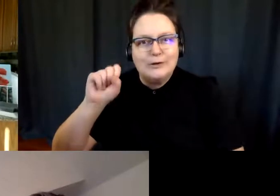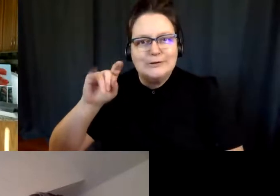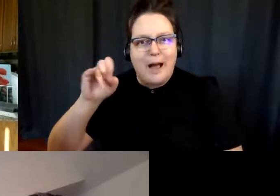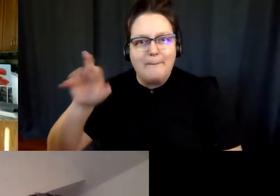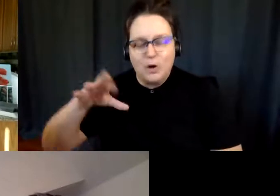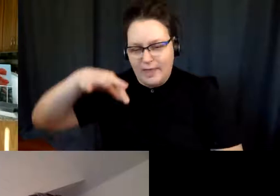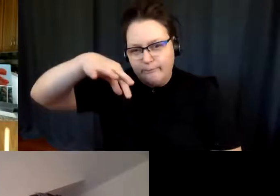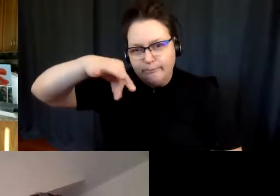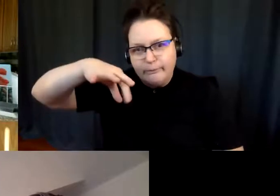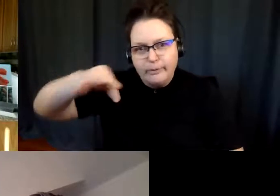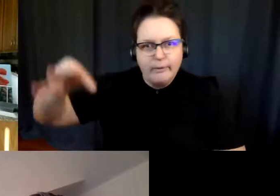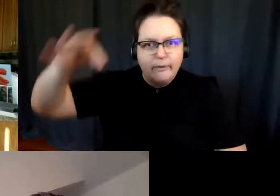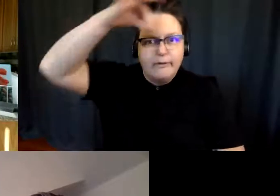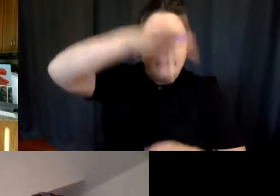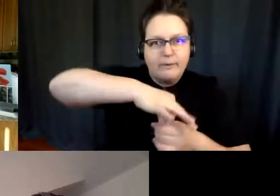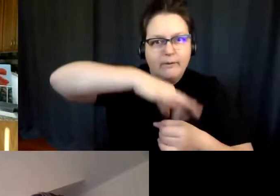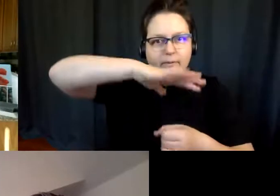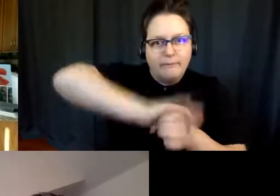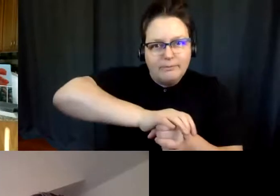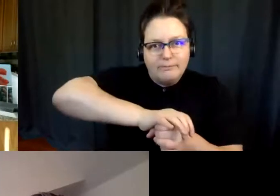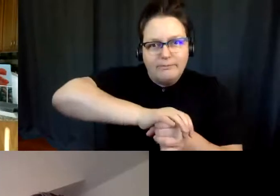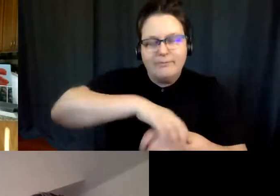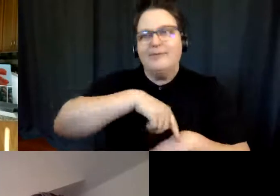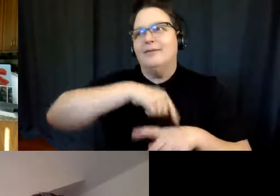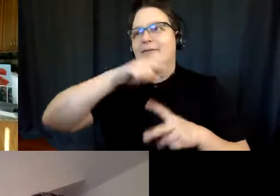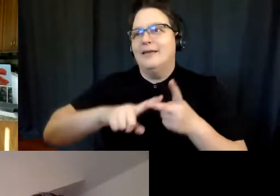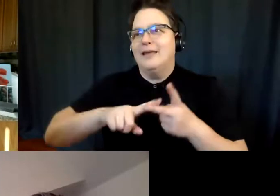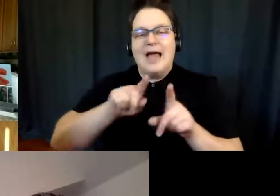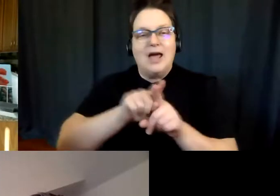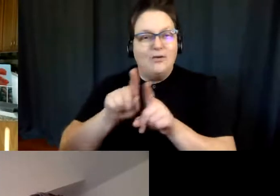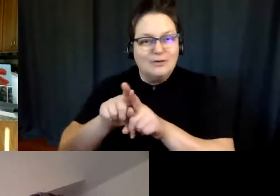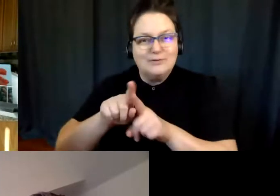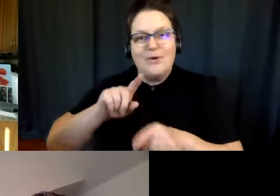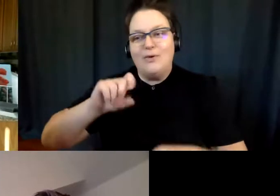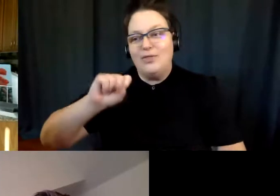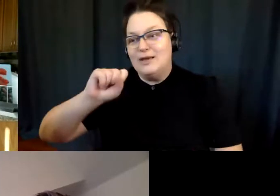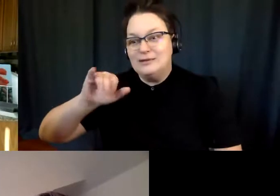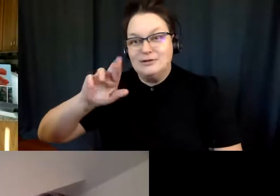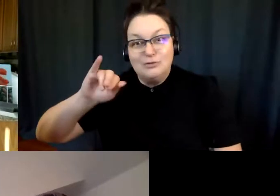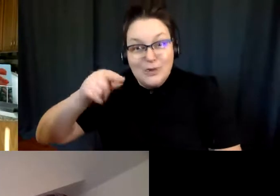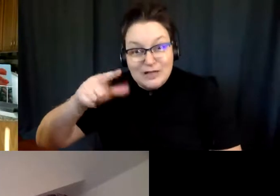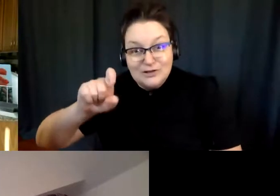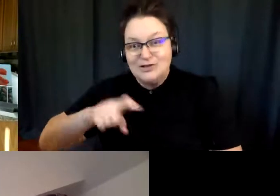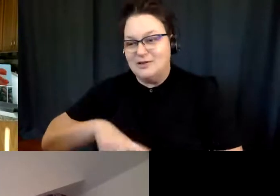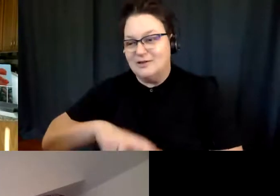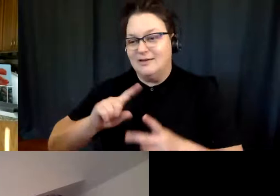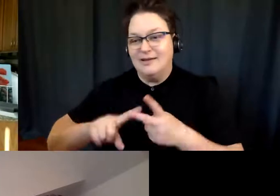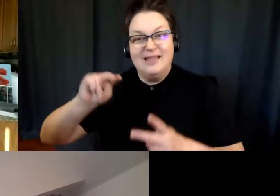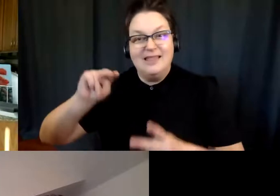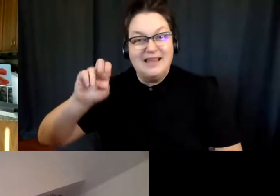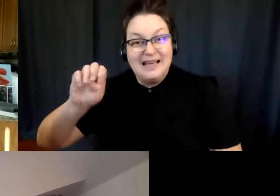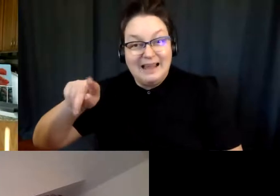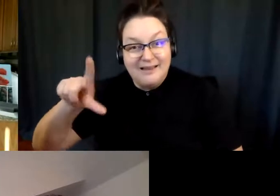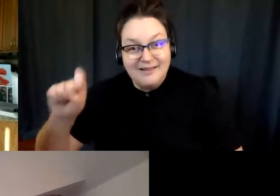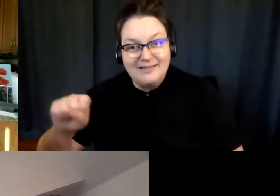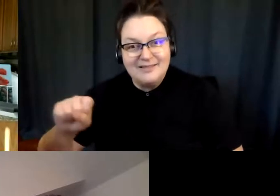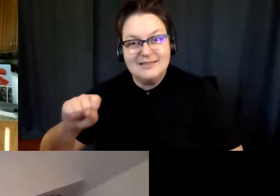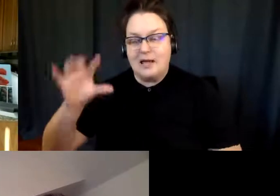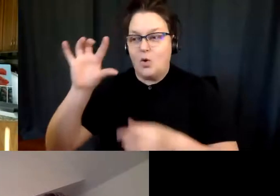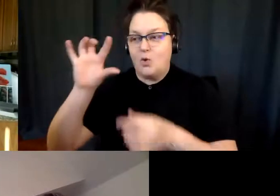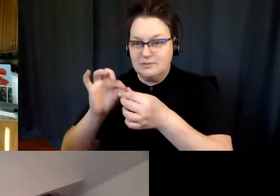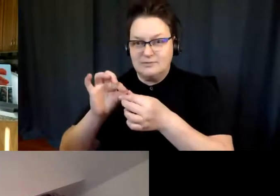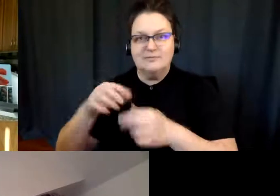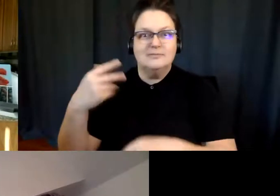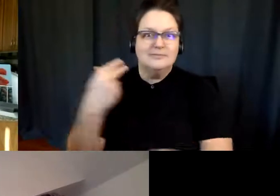all the syringes and needles that you poke into that vial to draw up a dose of vaccine.